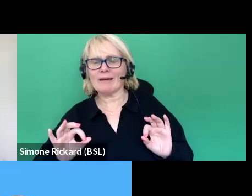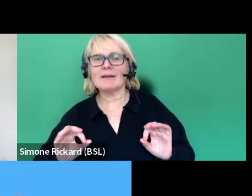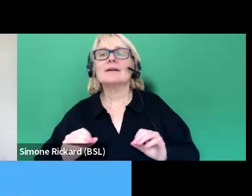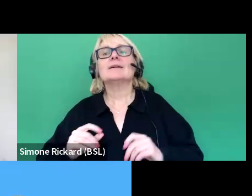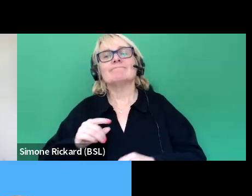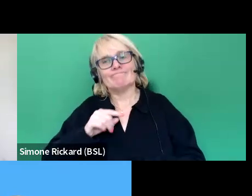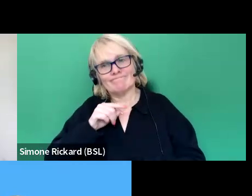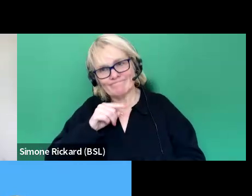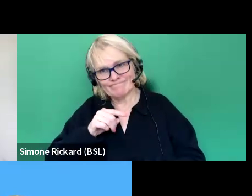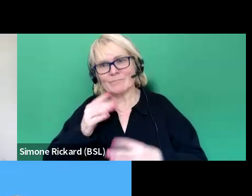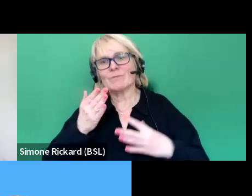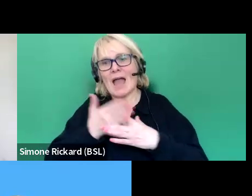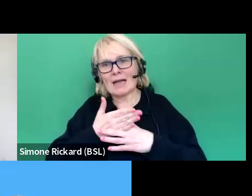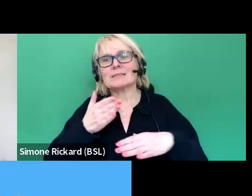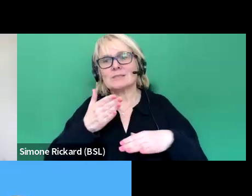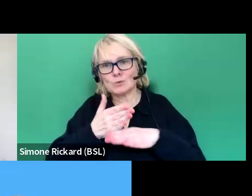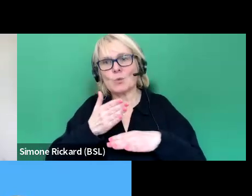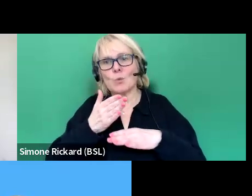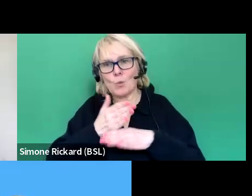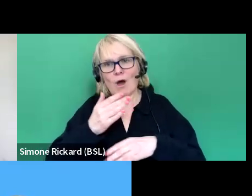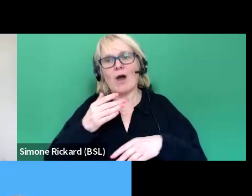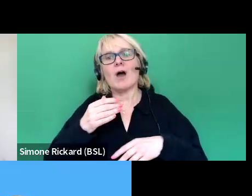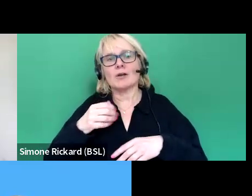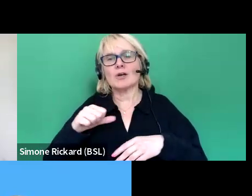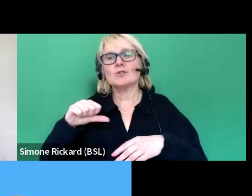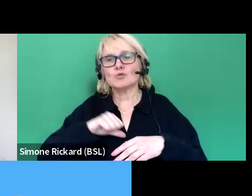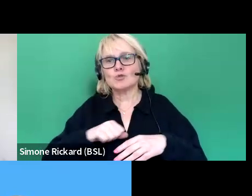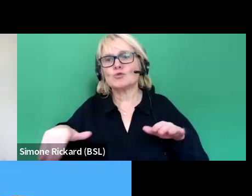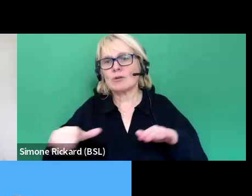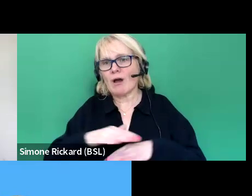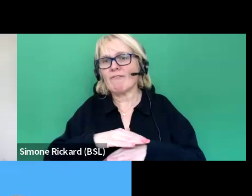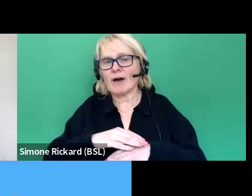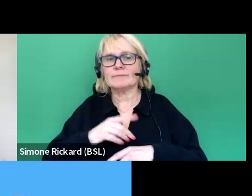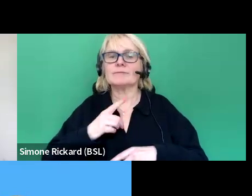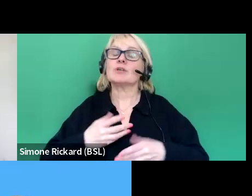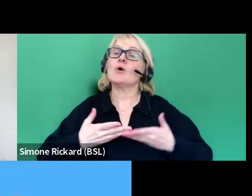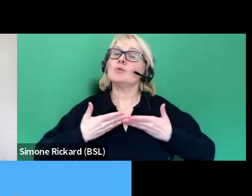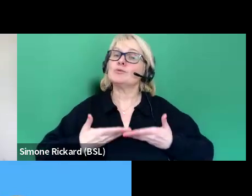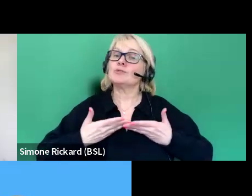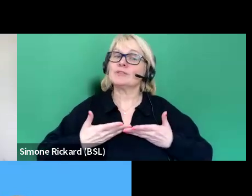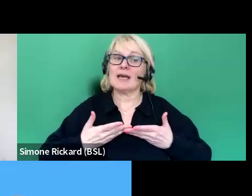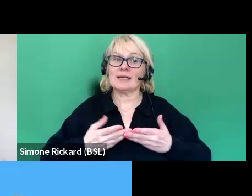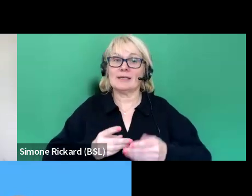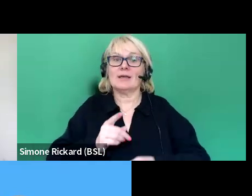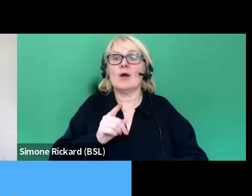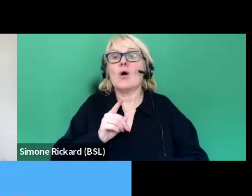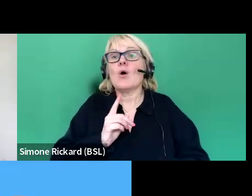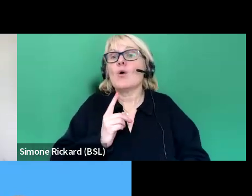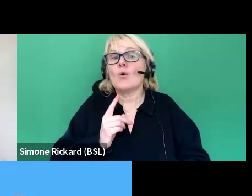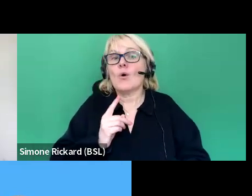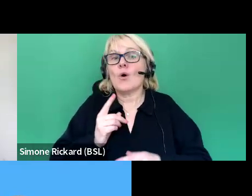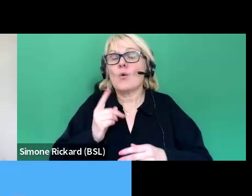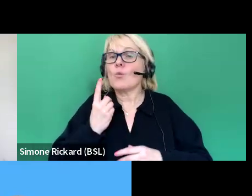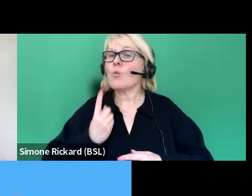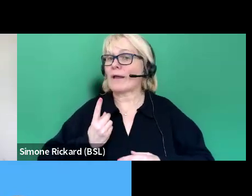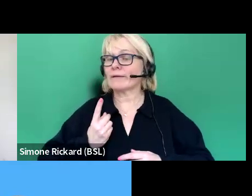this is exactly what Access to Work is there to address. So, what are we covering today? First, I'll just very quickly go over what Access to